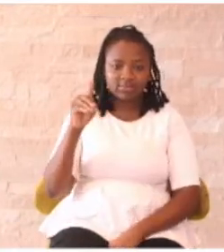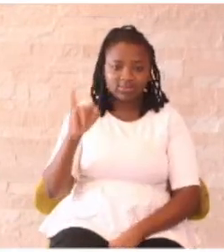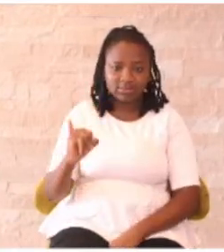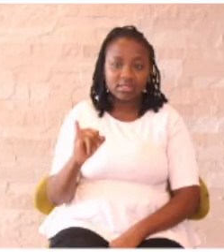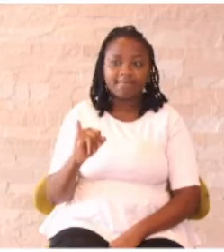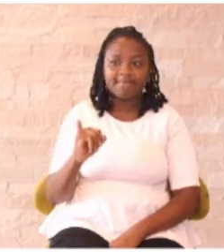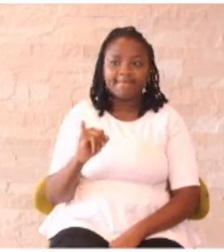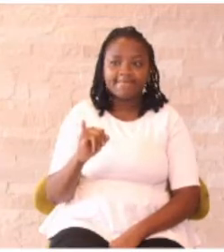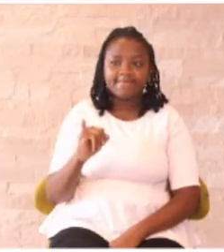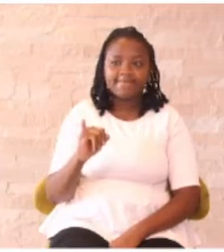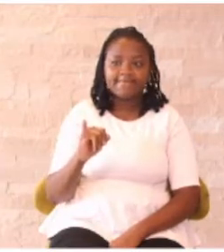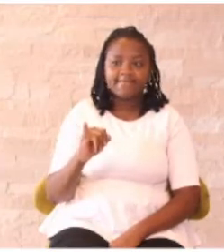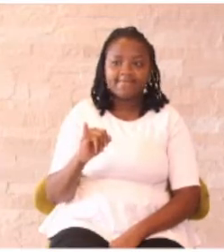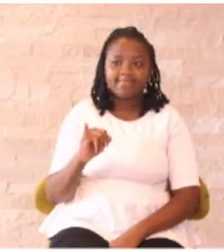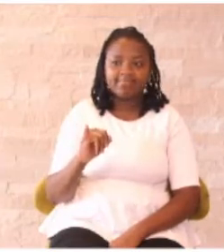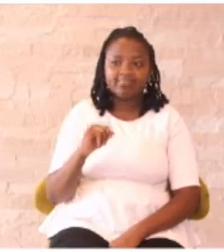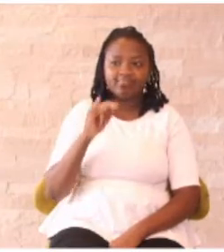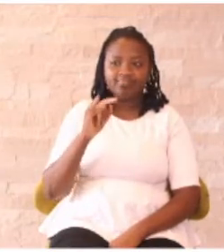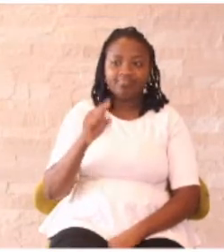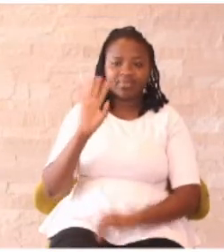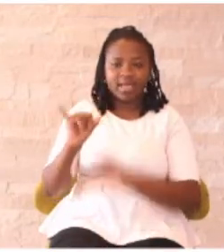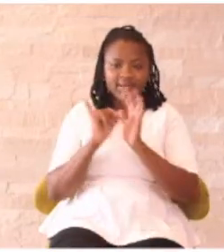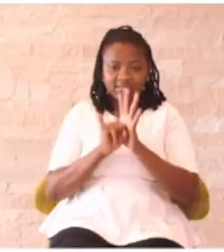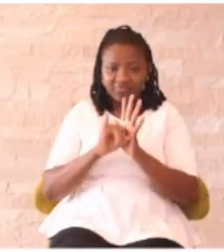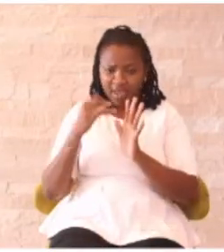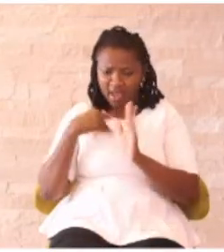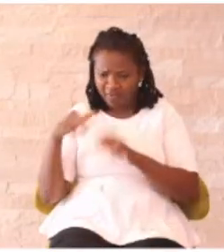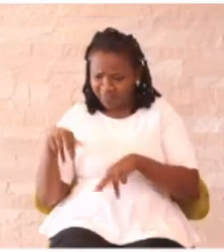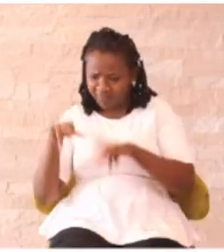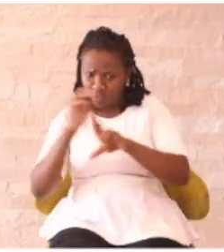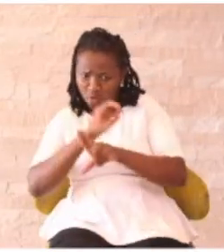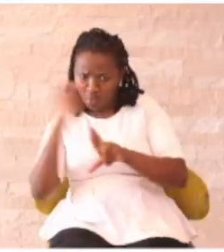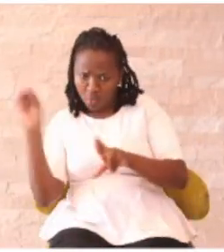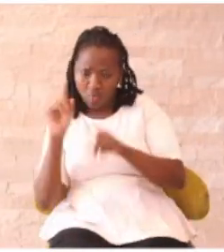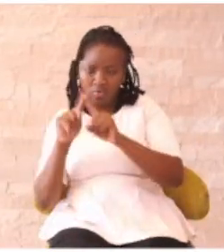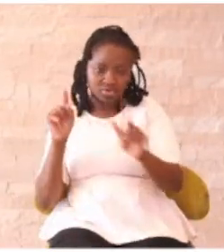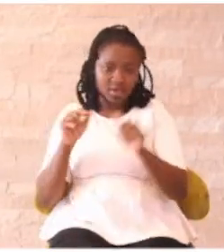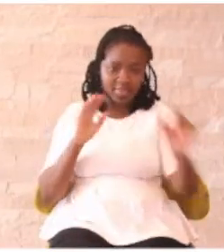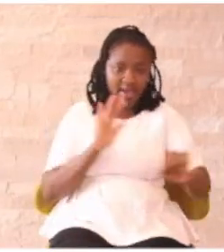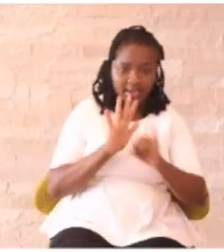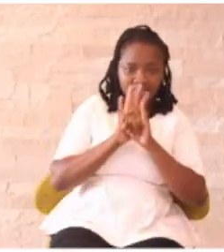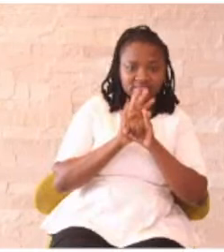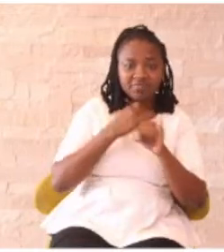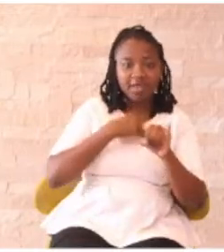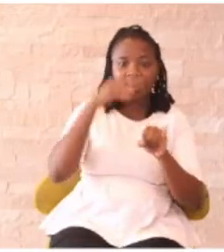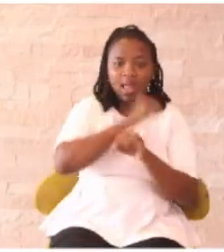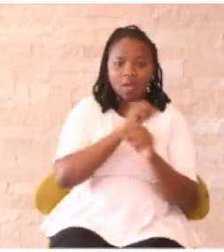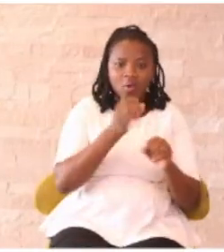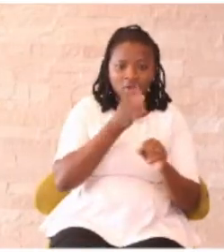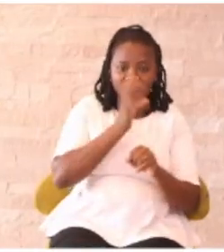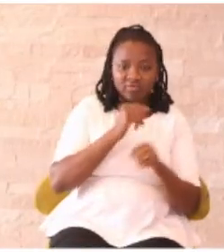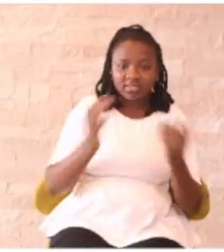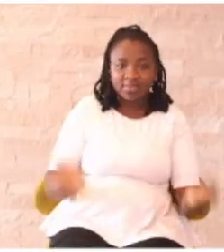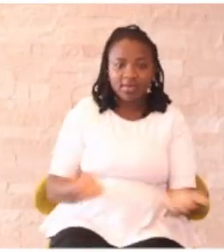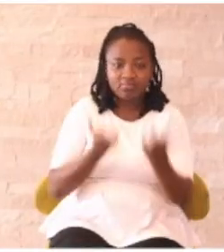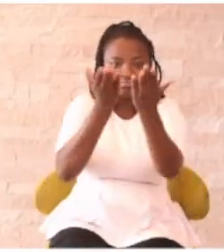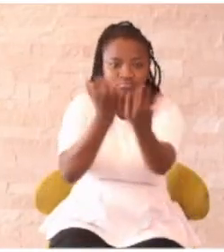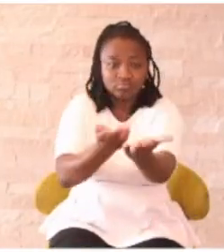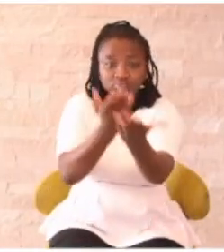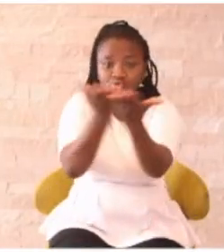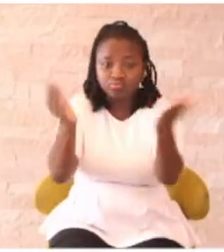and then lack of water in a certain village. They tabled this before the sub-county